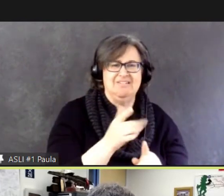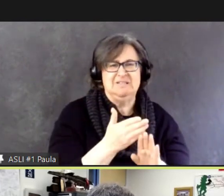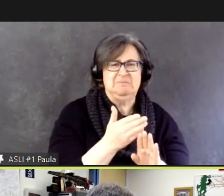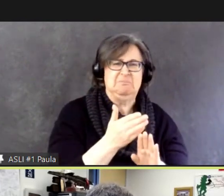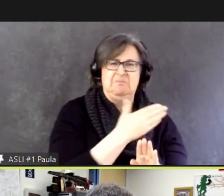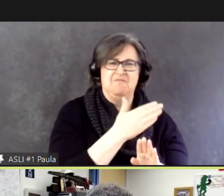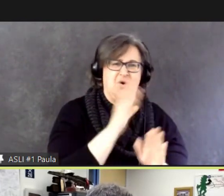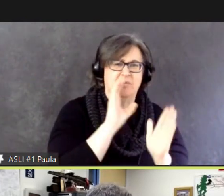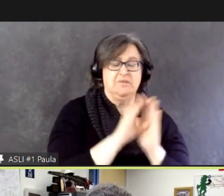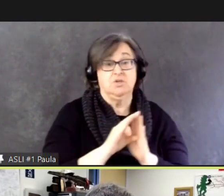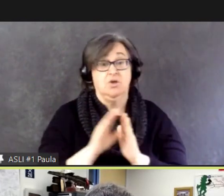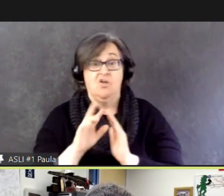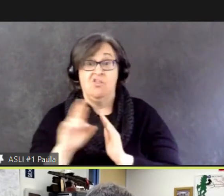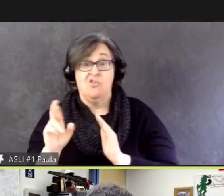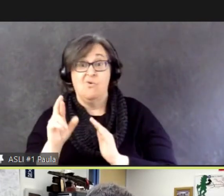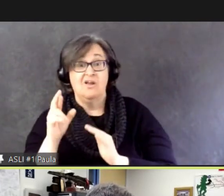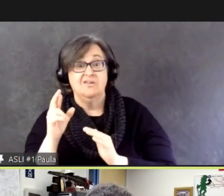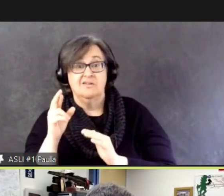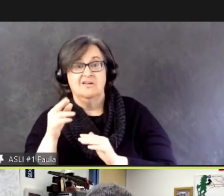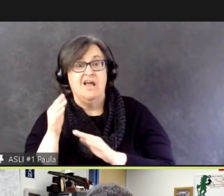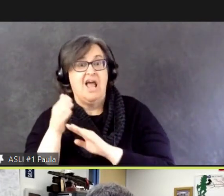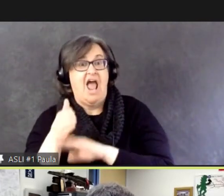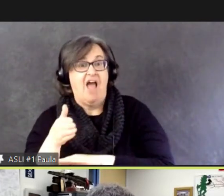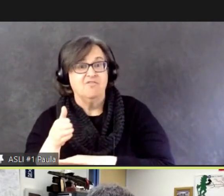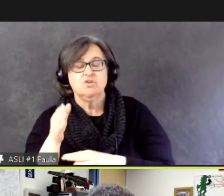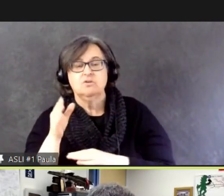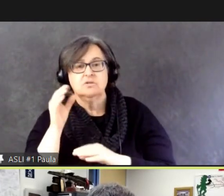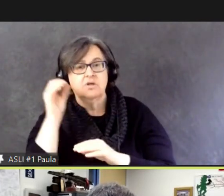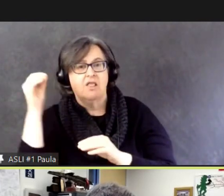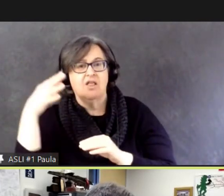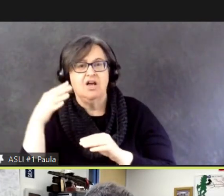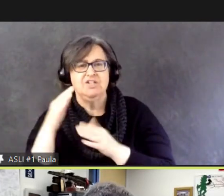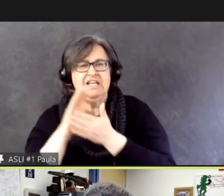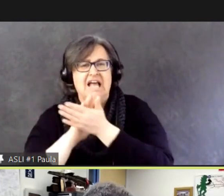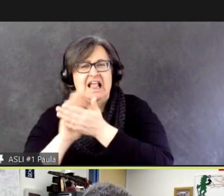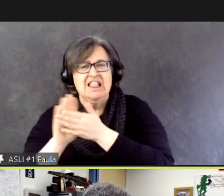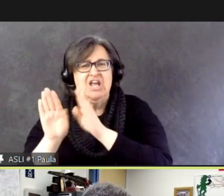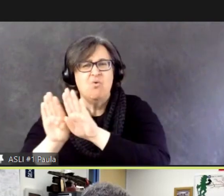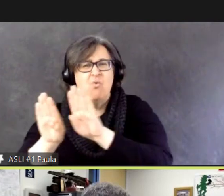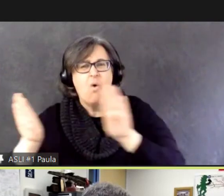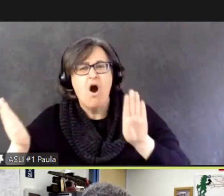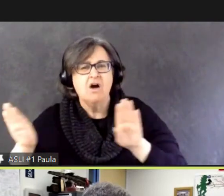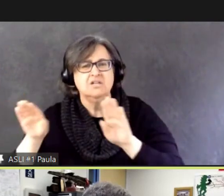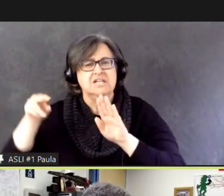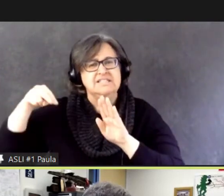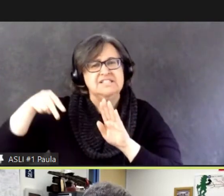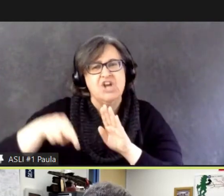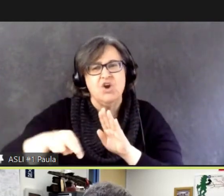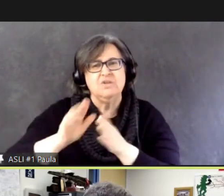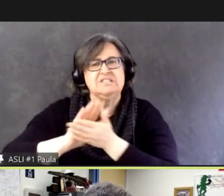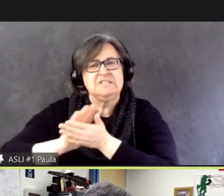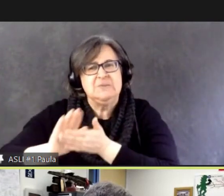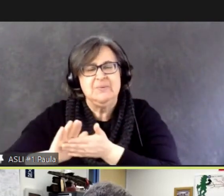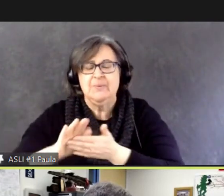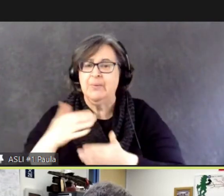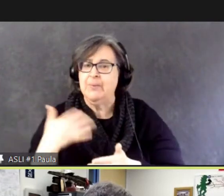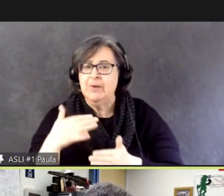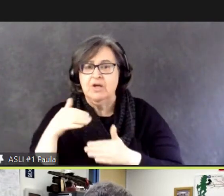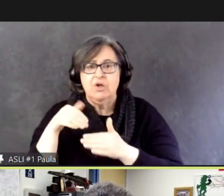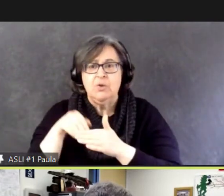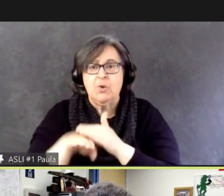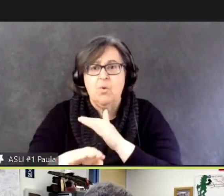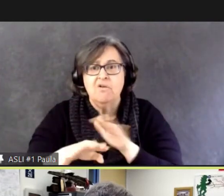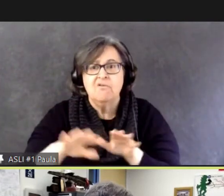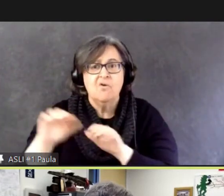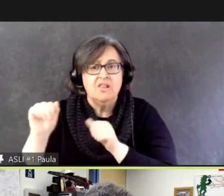and on the right, the after, the upgraded lighting, the clean scraped walls, the clean stairwells down. And to me, that's as you're entering or exiting that